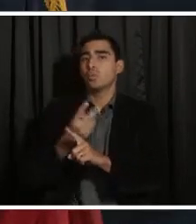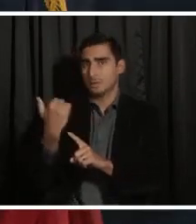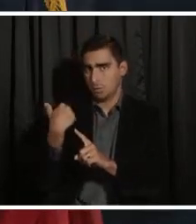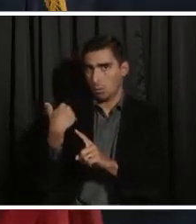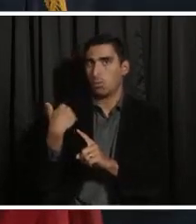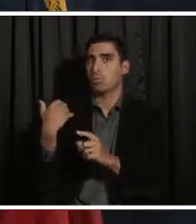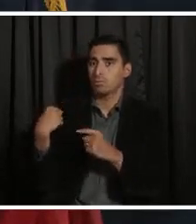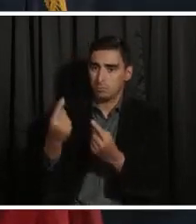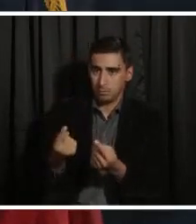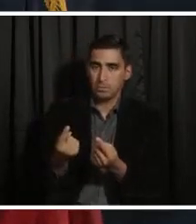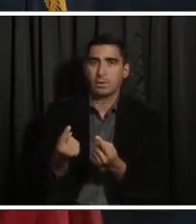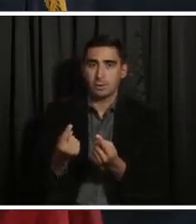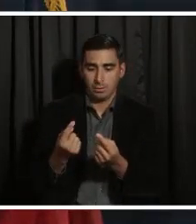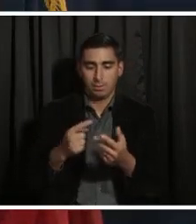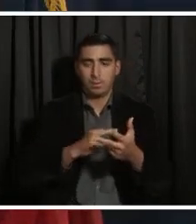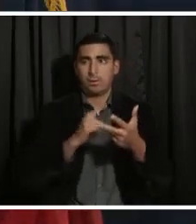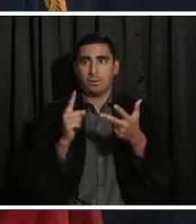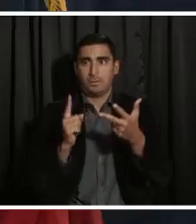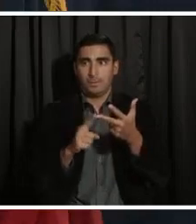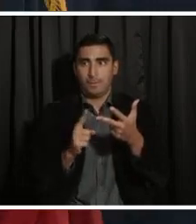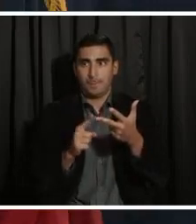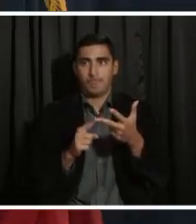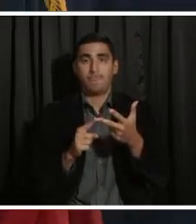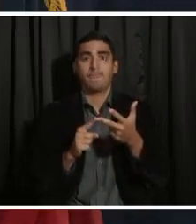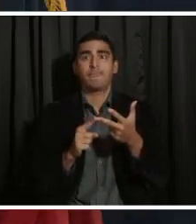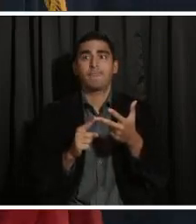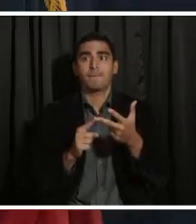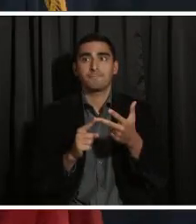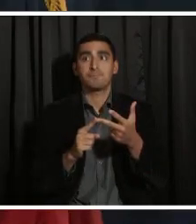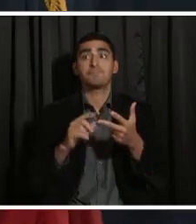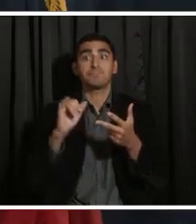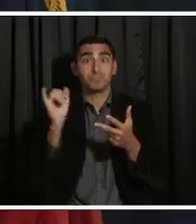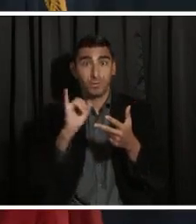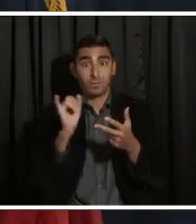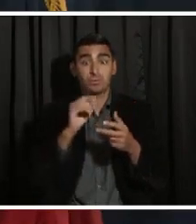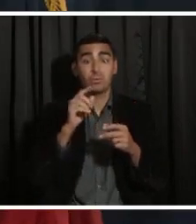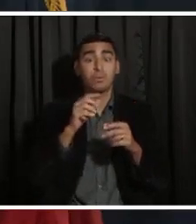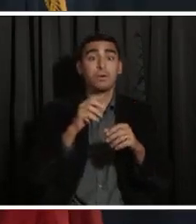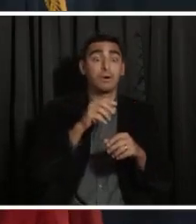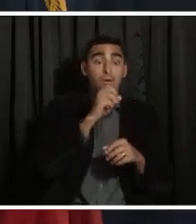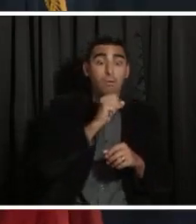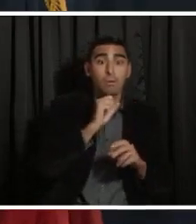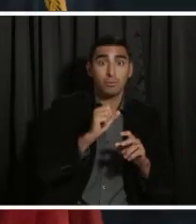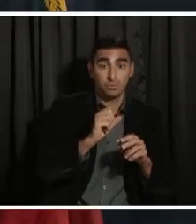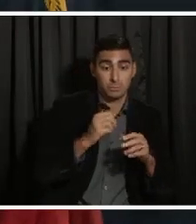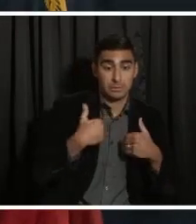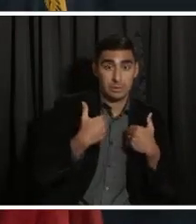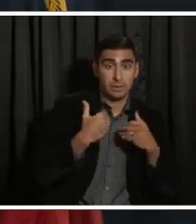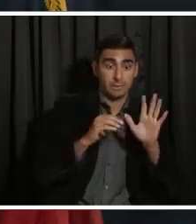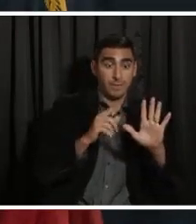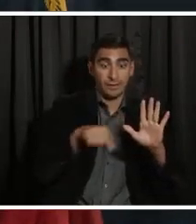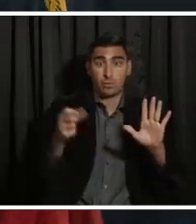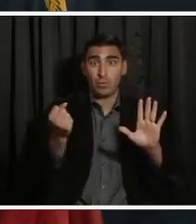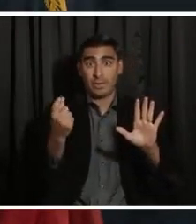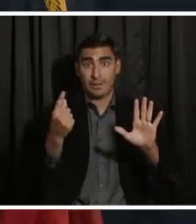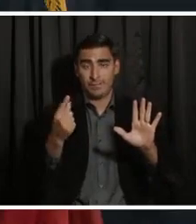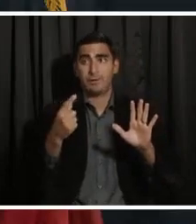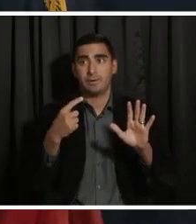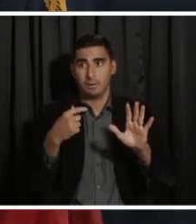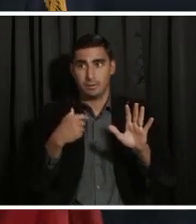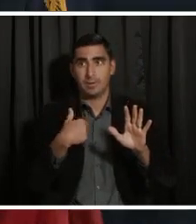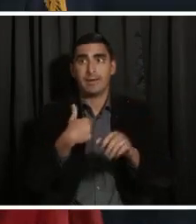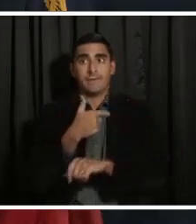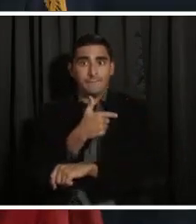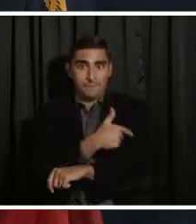third, successful implementation of the vaccination program for people aged 5 to 11, none of whom have immunity